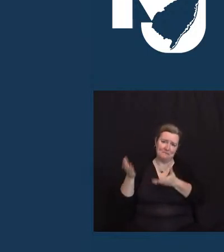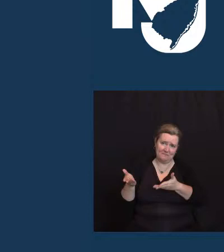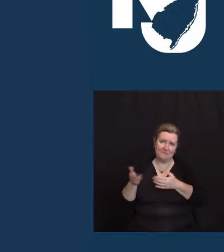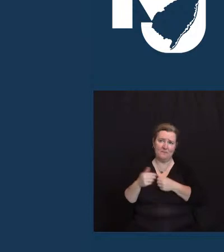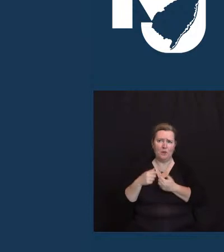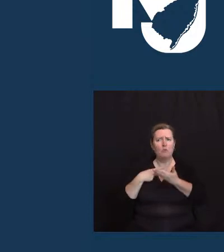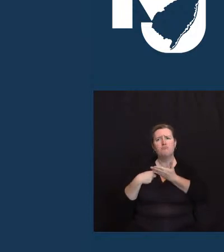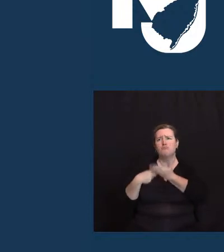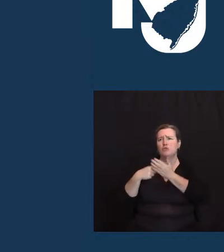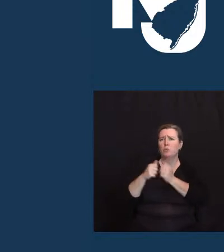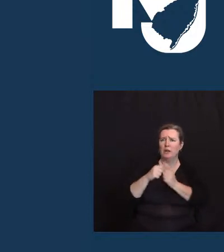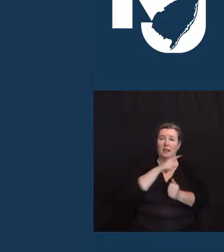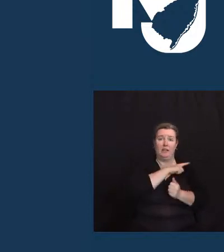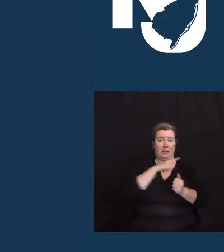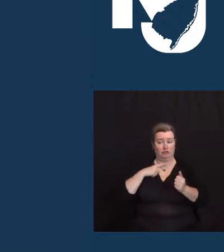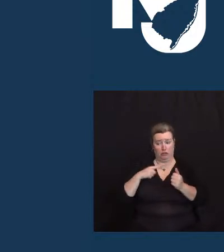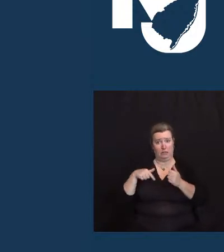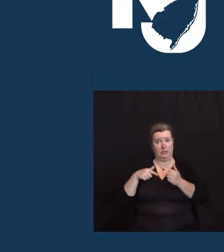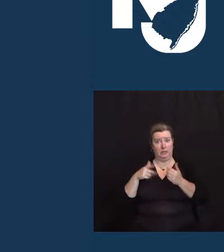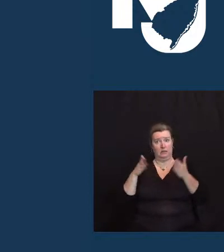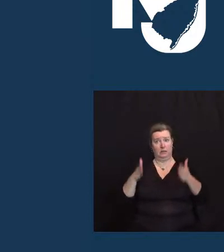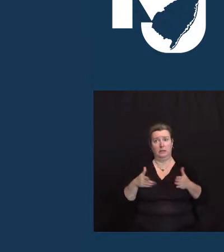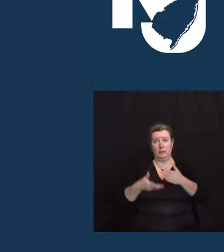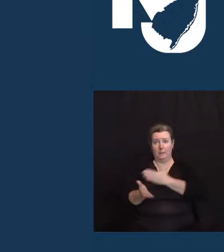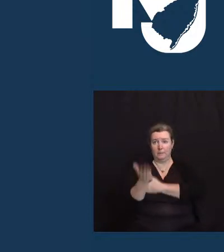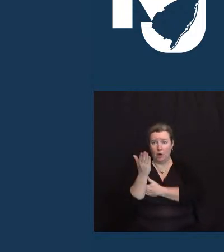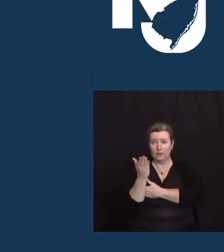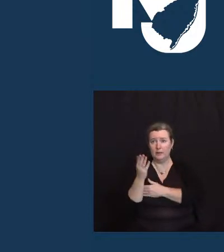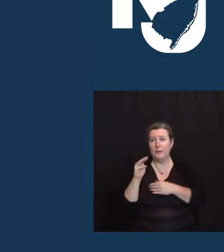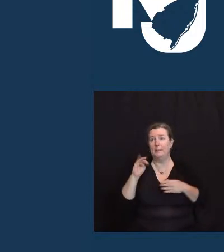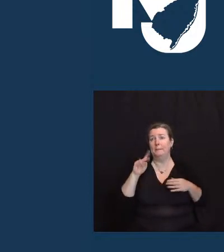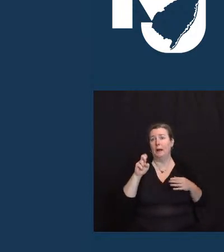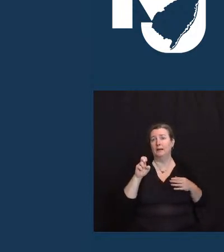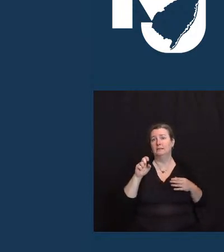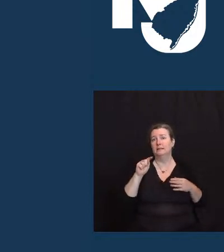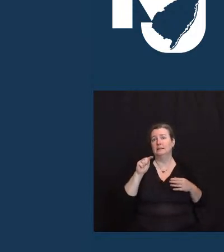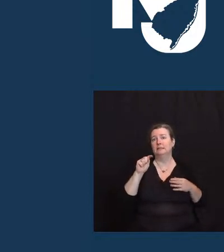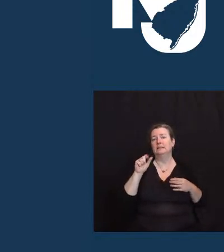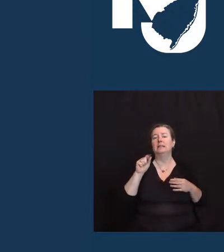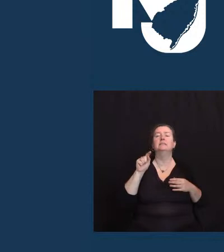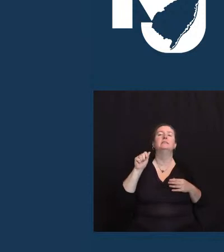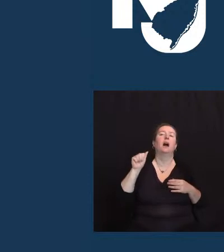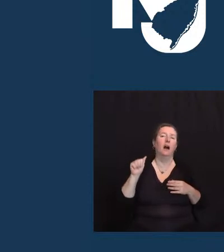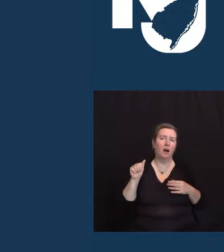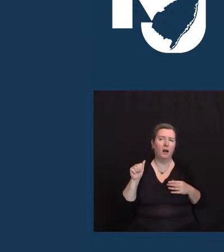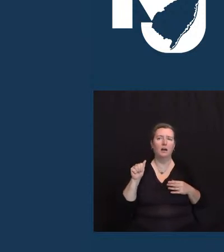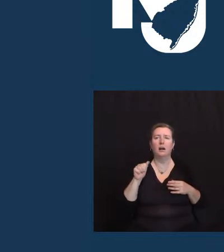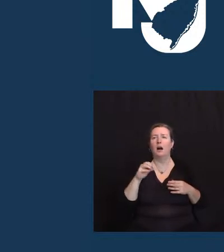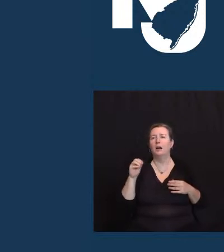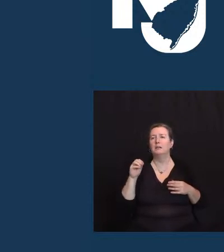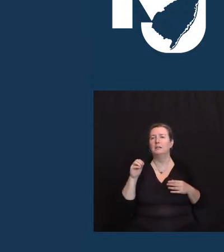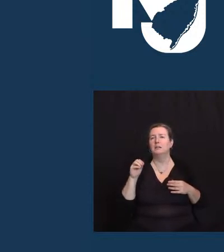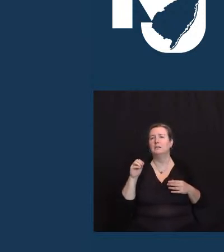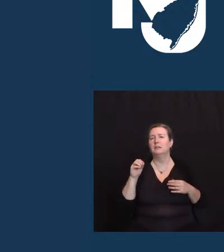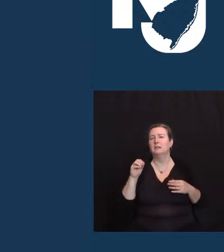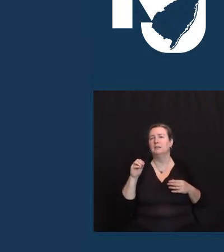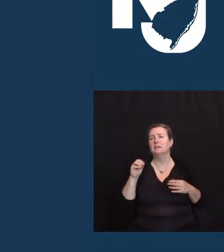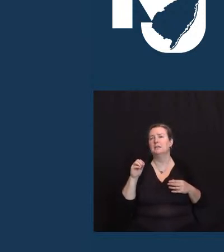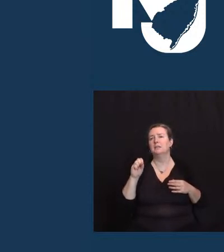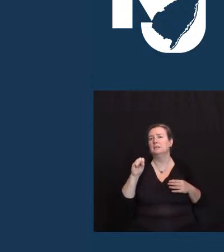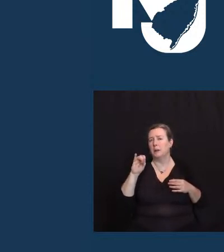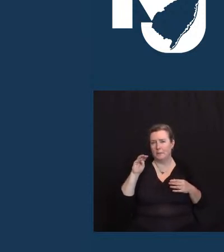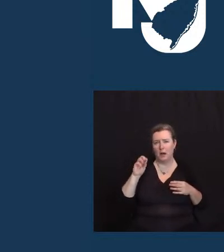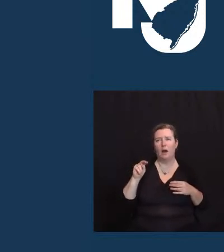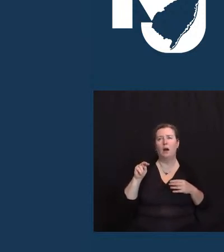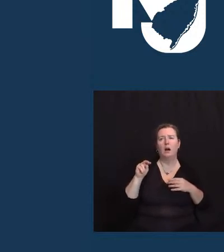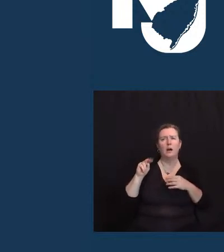part of the state, Mike Testa, Antoine McClellan, Eric Simonson. Mike reminded me that he was a young lifeguard on that